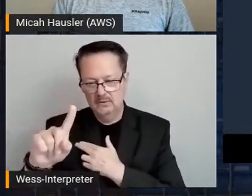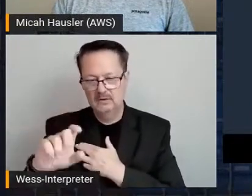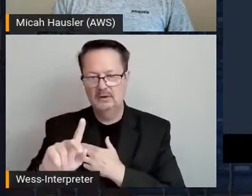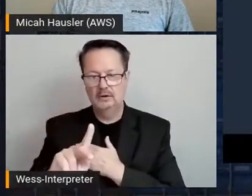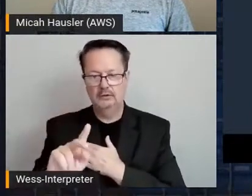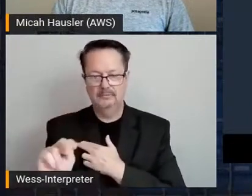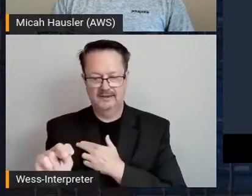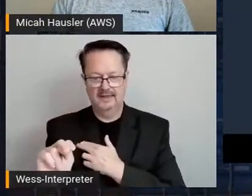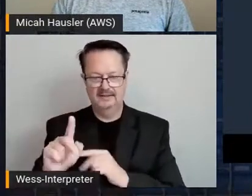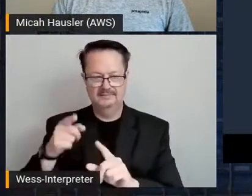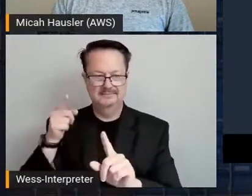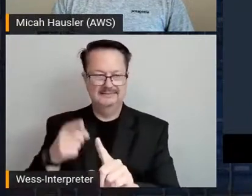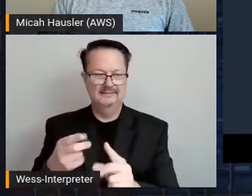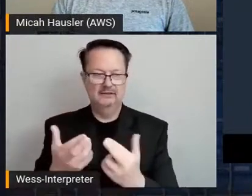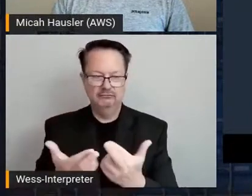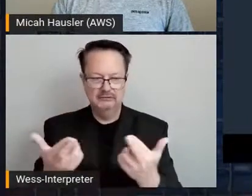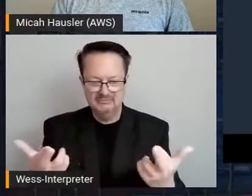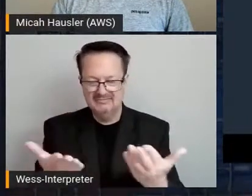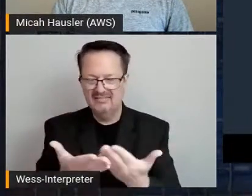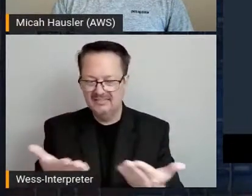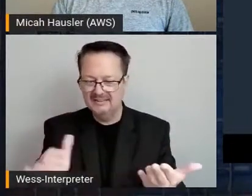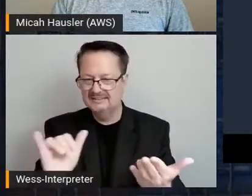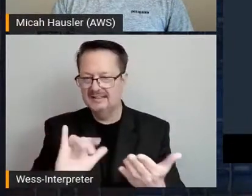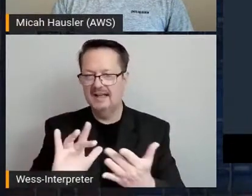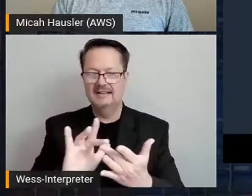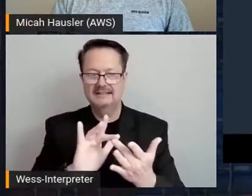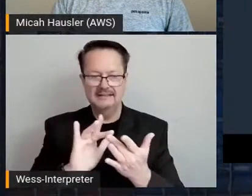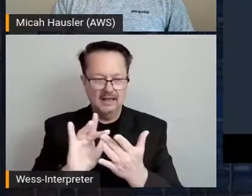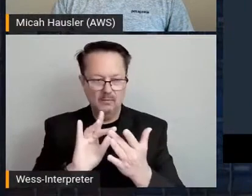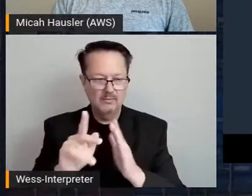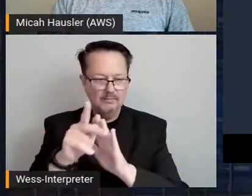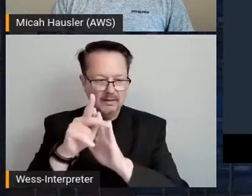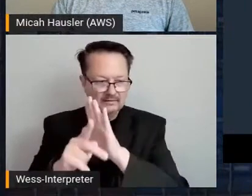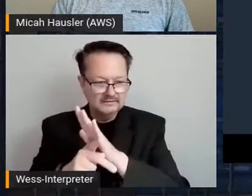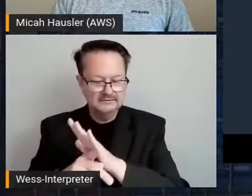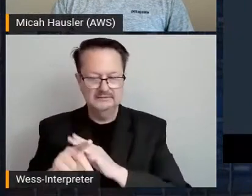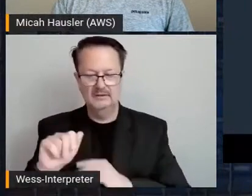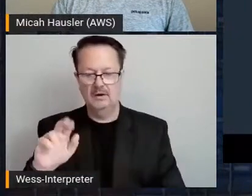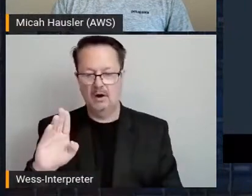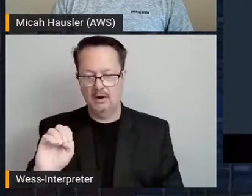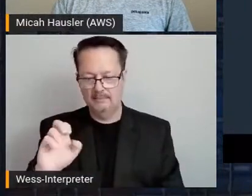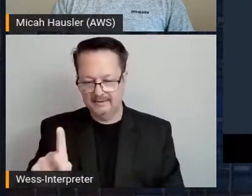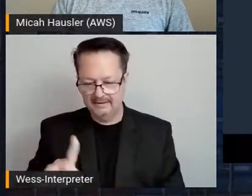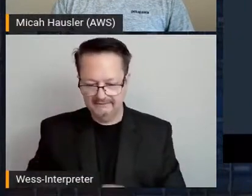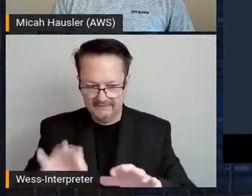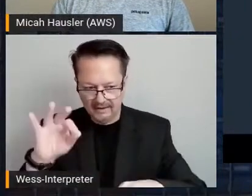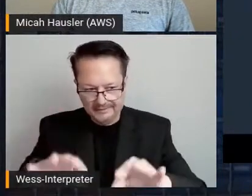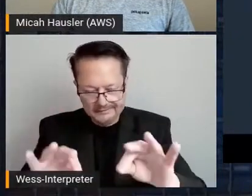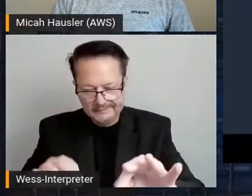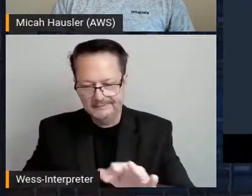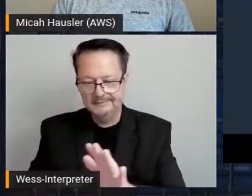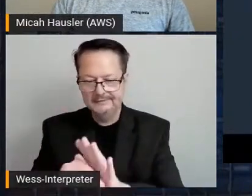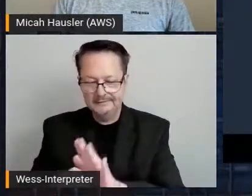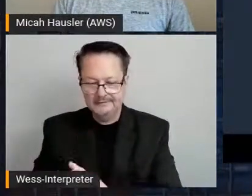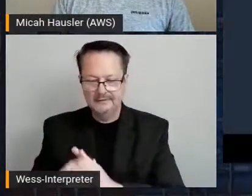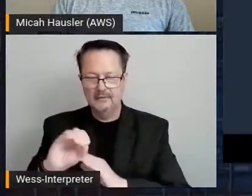Kubernetes specific resources, things like network policies, RBAC bindings, quotas, limit ranges, and so